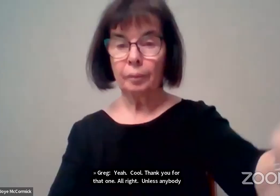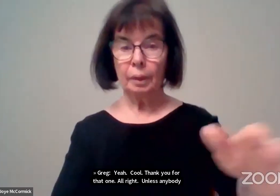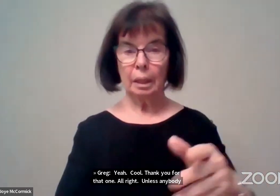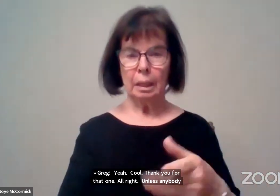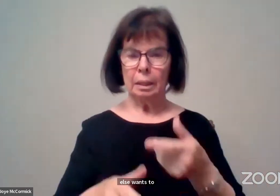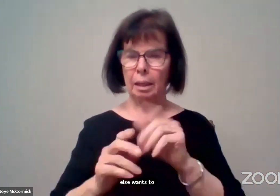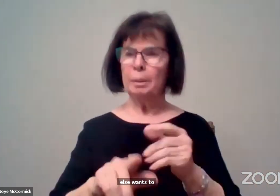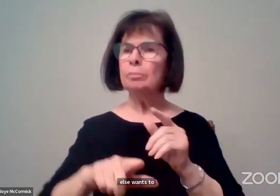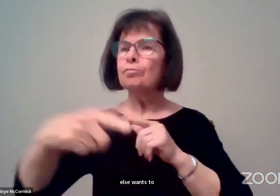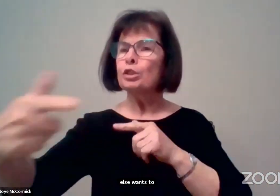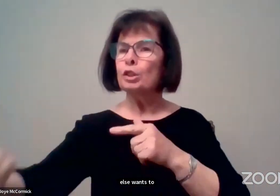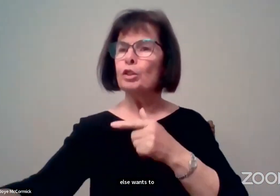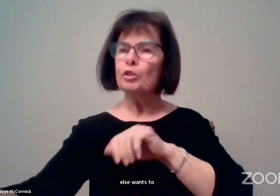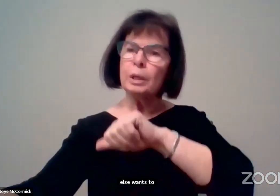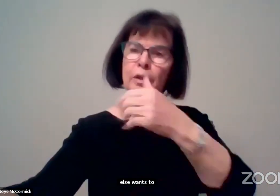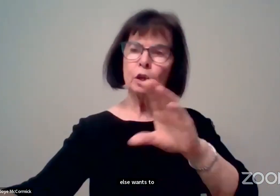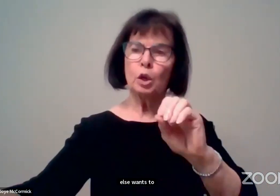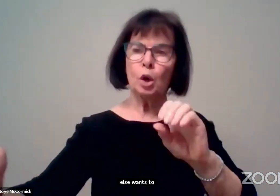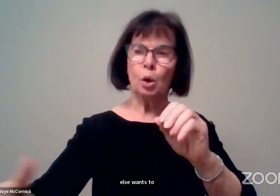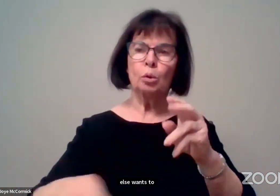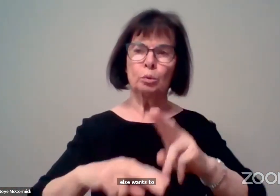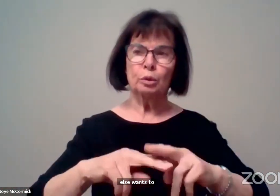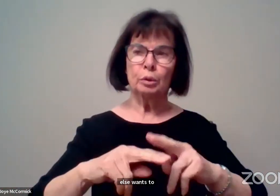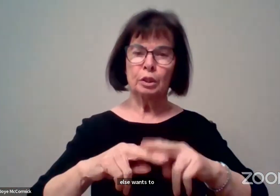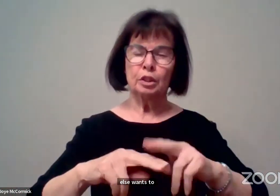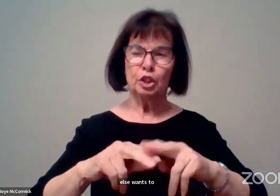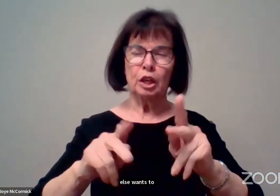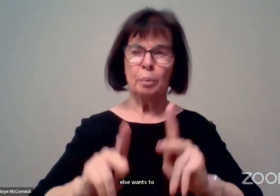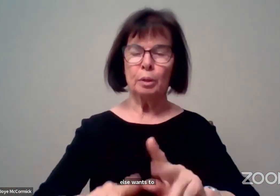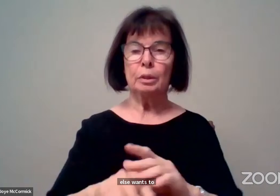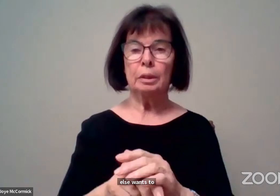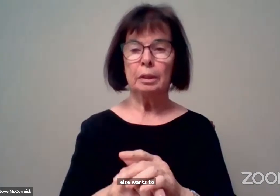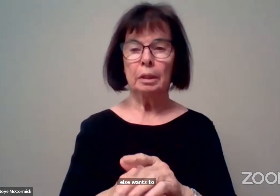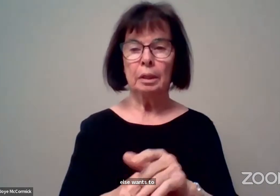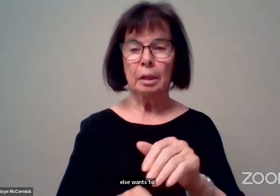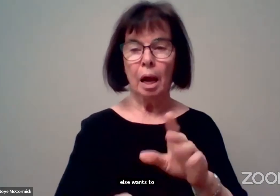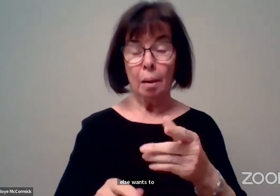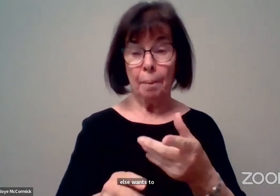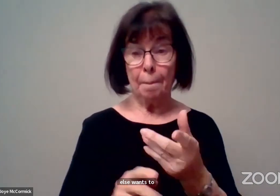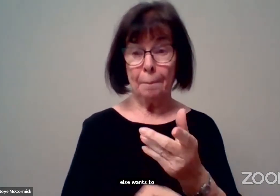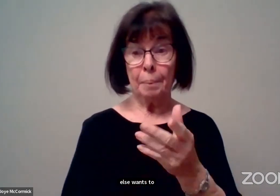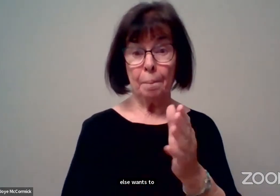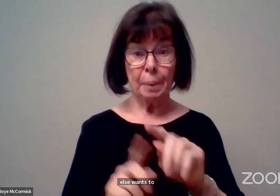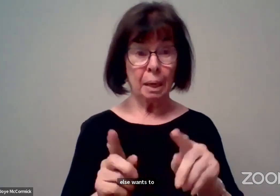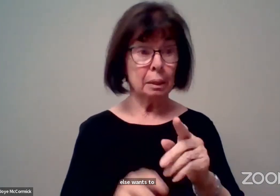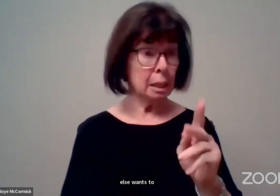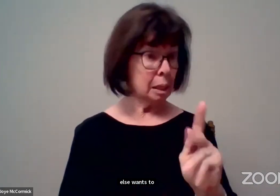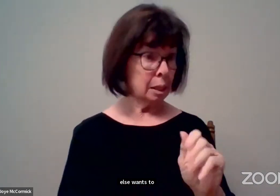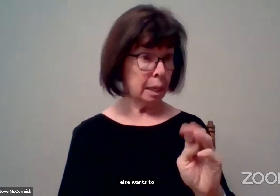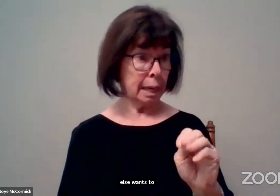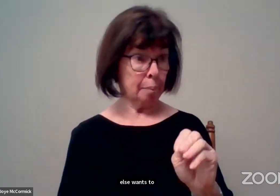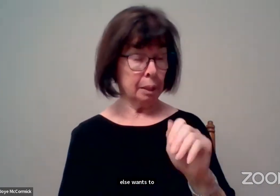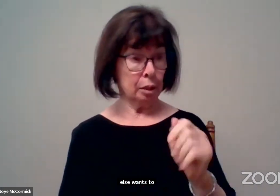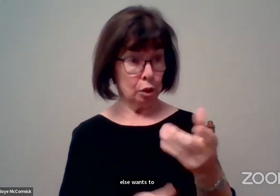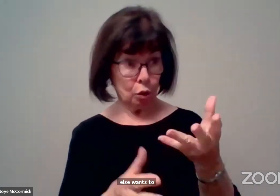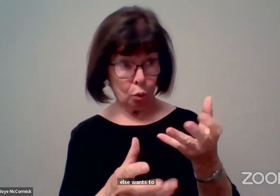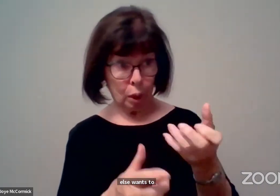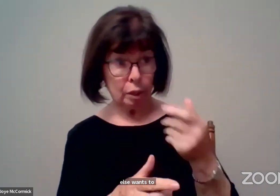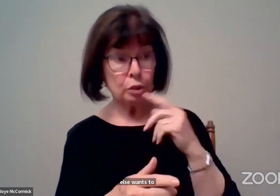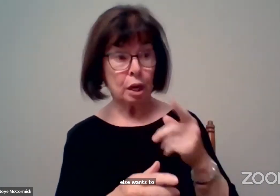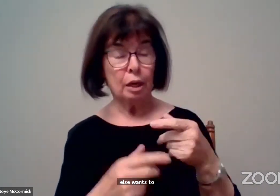well as actually both of them. Nestor is going to be on to help facilitate this part of the conversation. But Kimmy, I can start from our public health